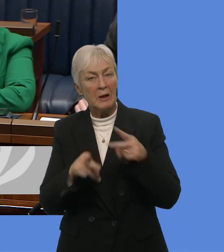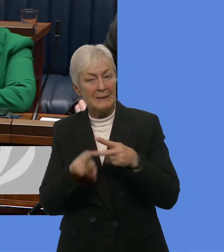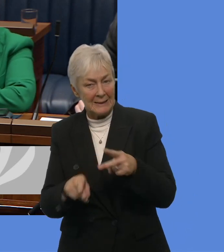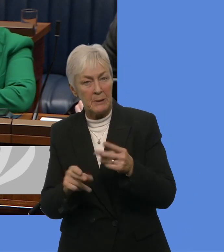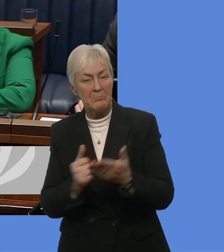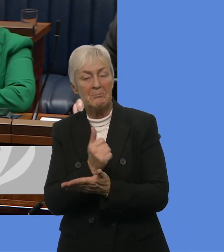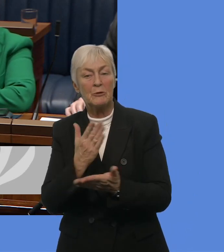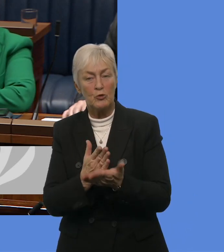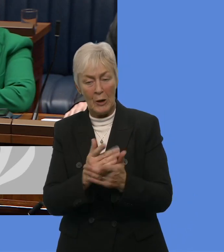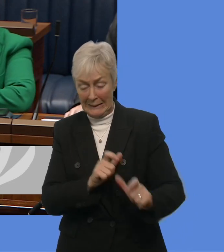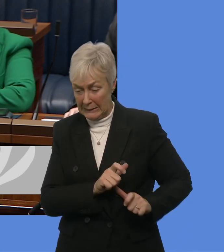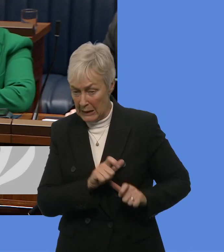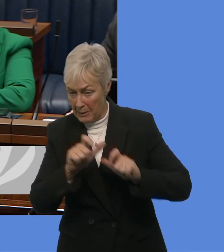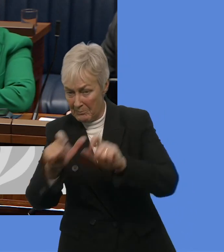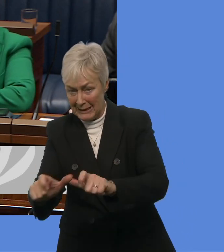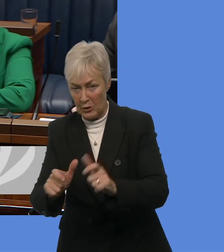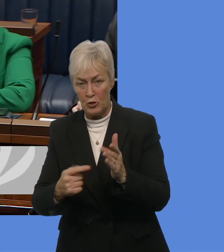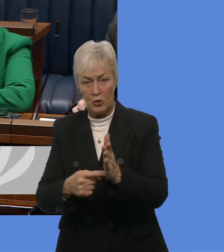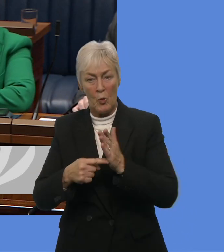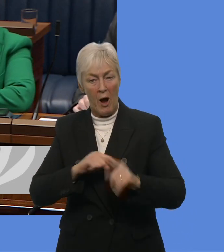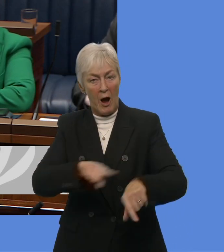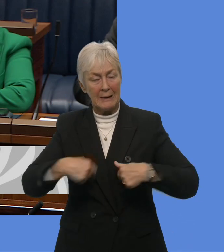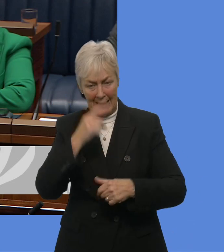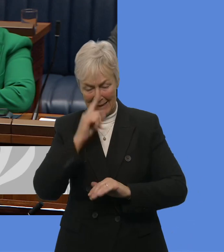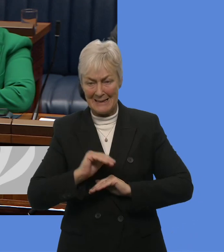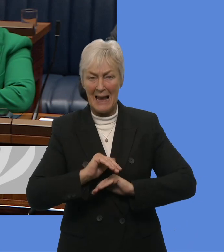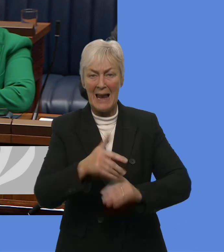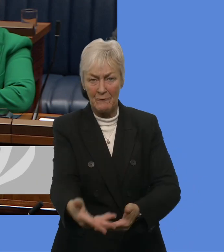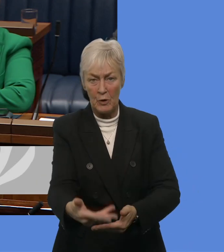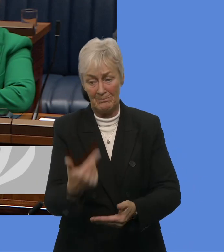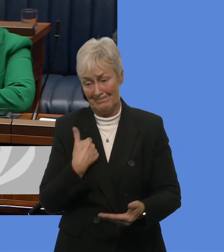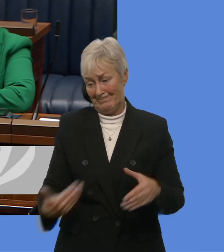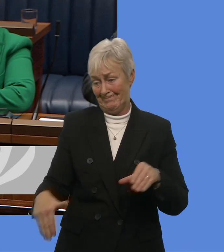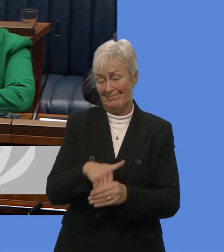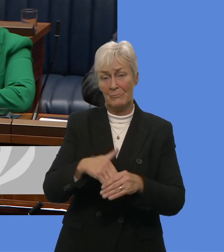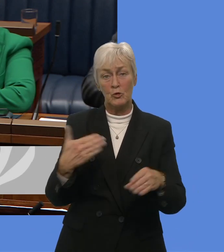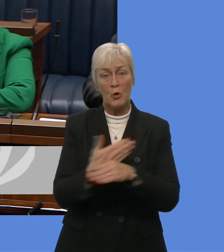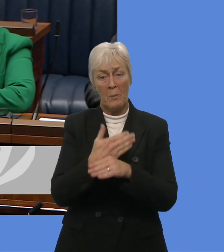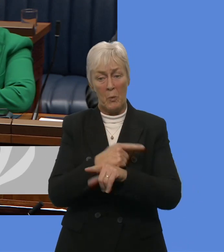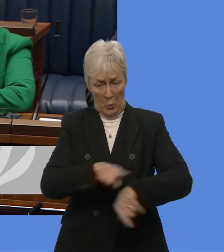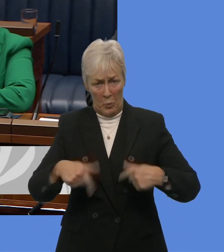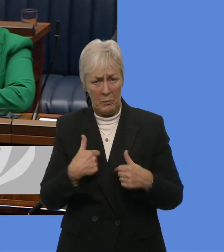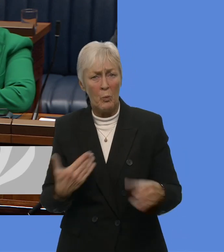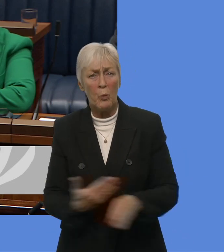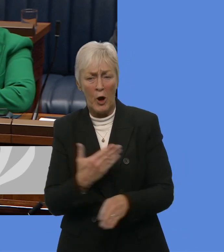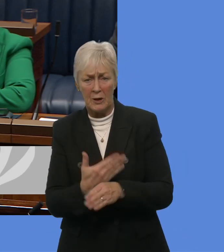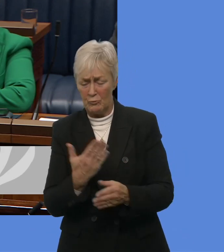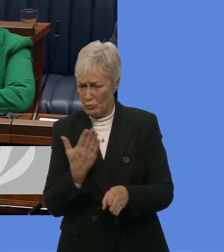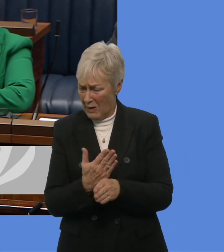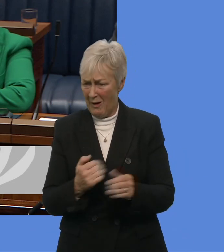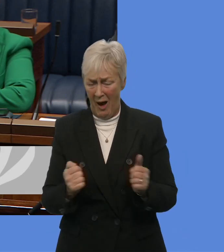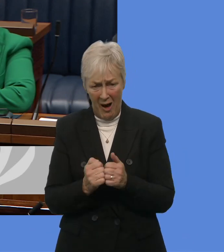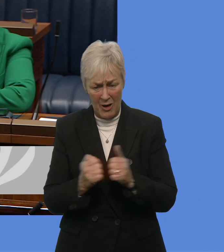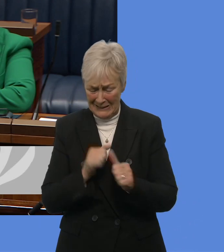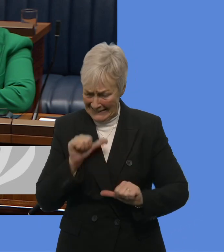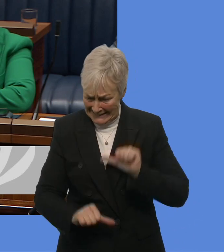ensure that stability that allows us to deliver. And that is why, since I've come into this post, we have been working incredibly hard to